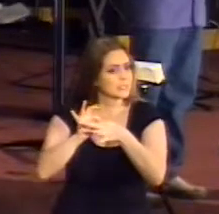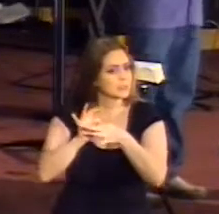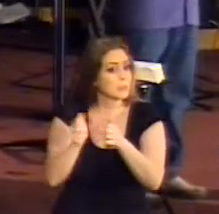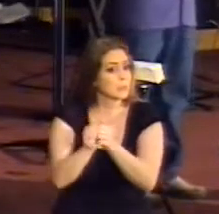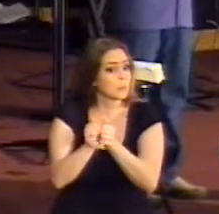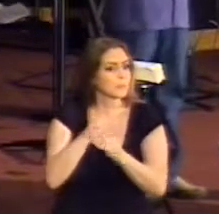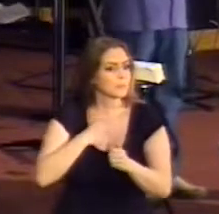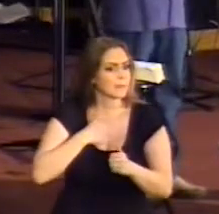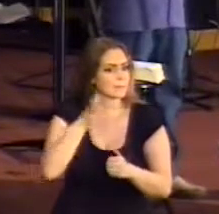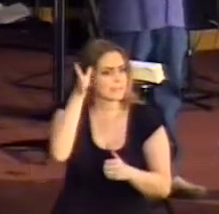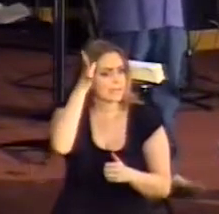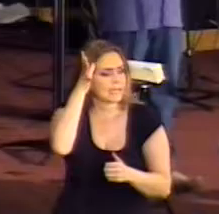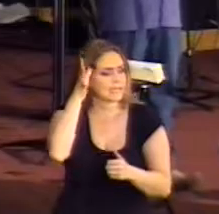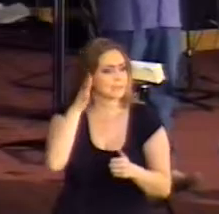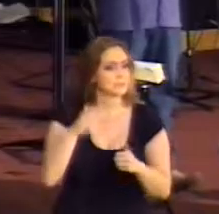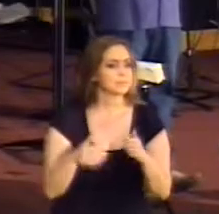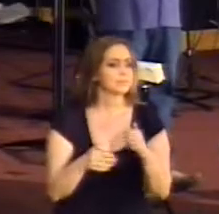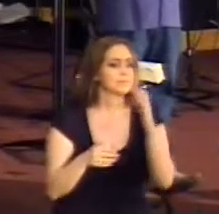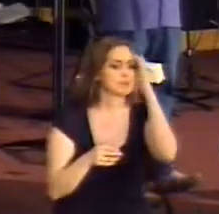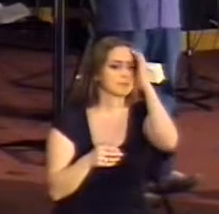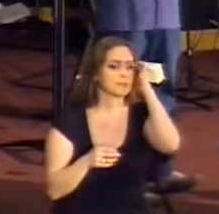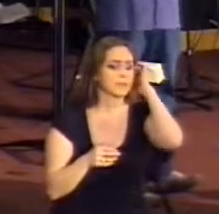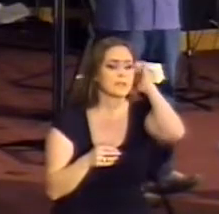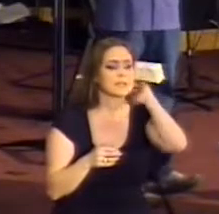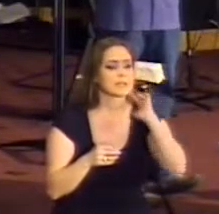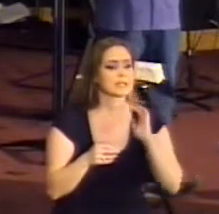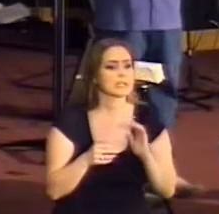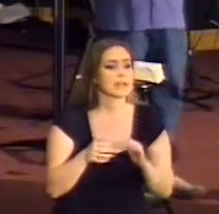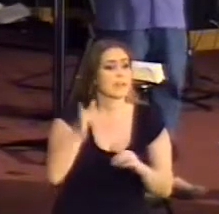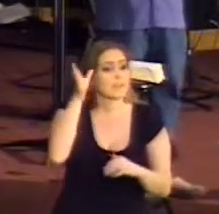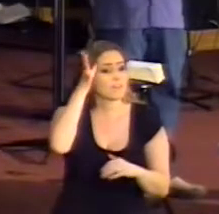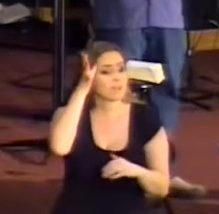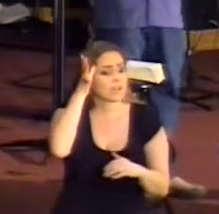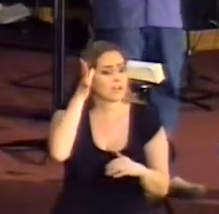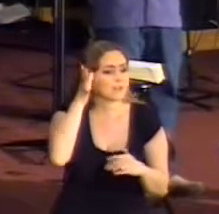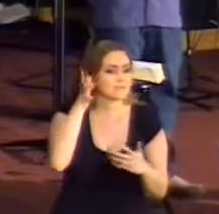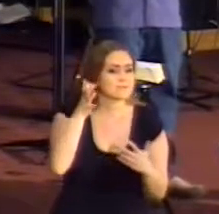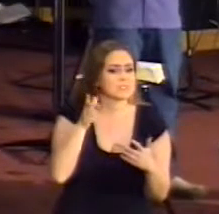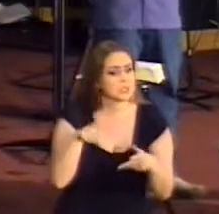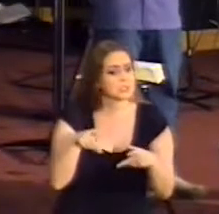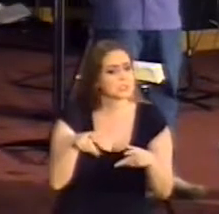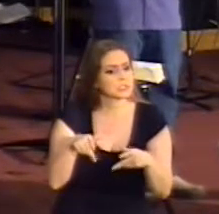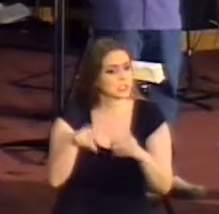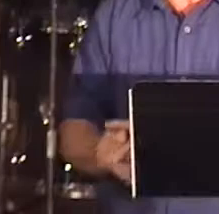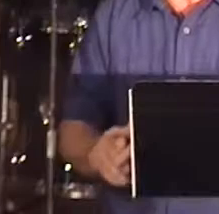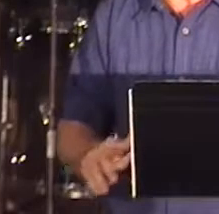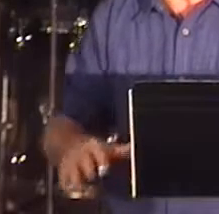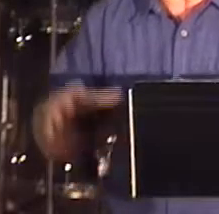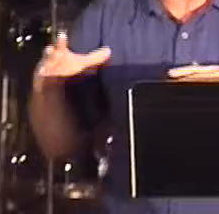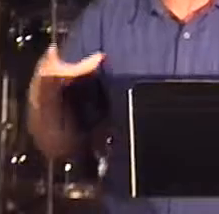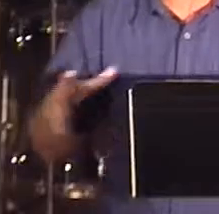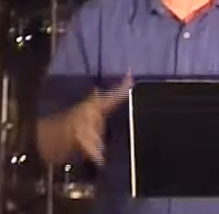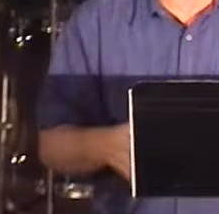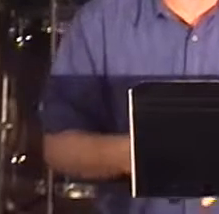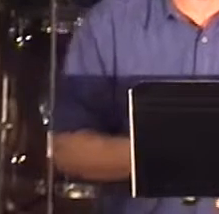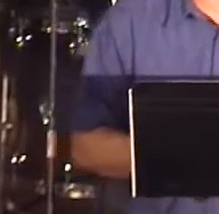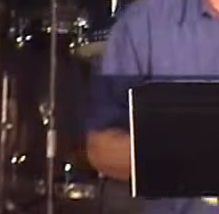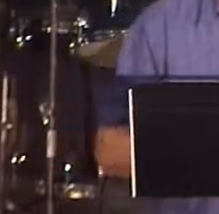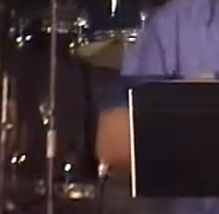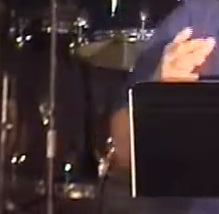family, but my father was a possibility he would die young at just 42 years old. And we had such a